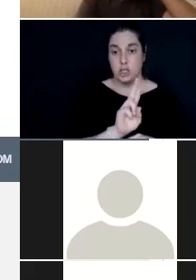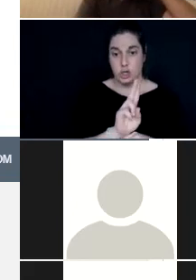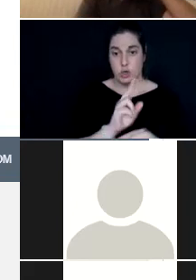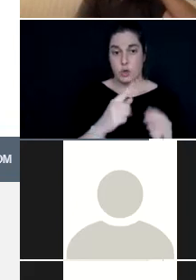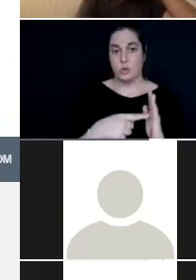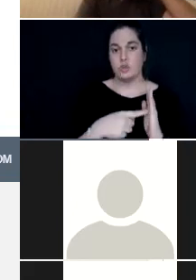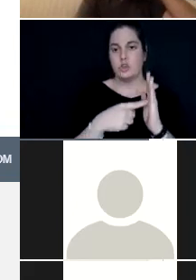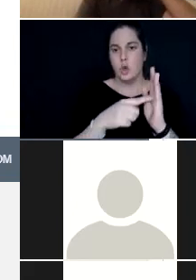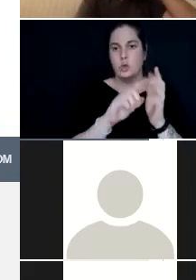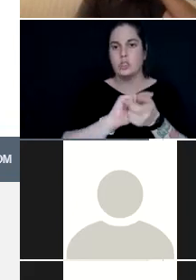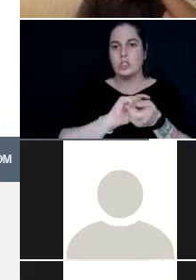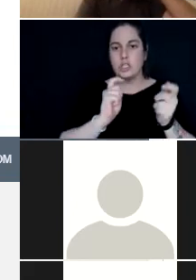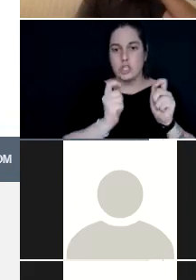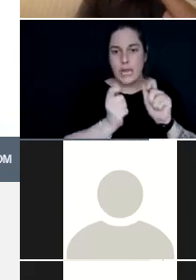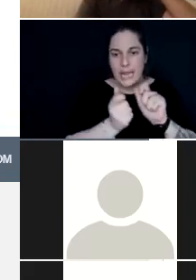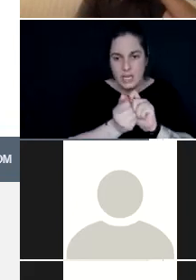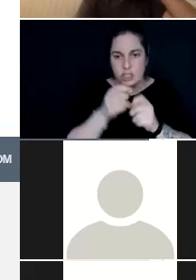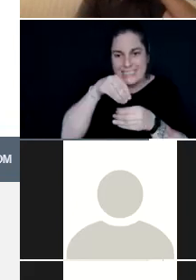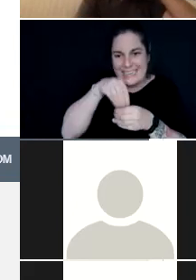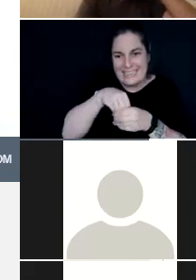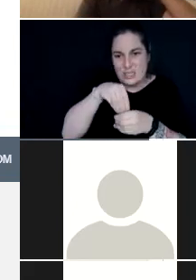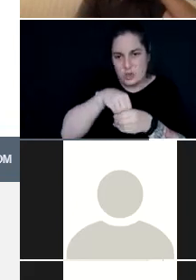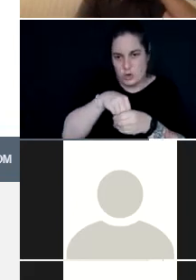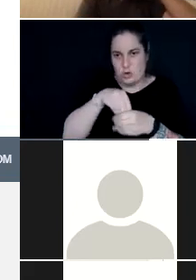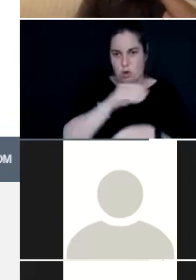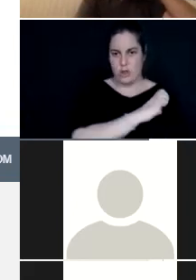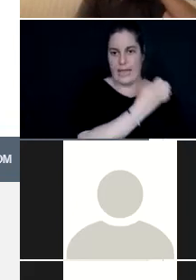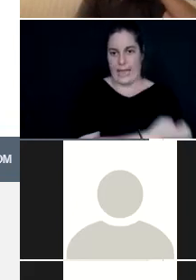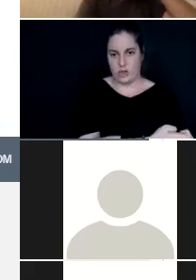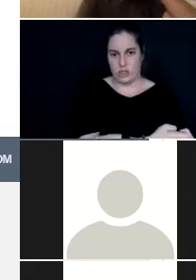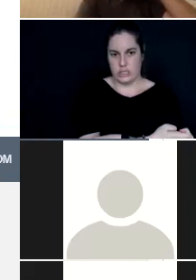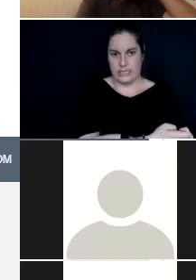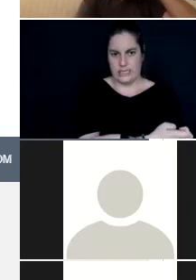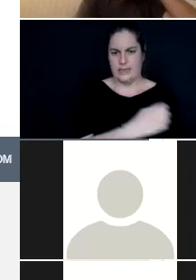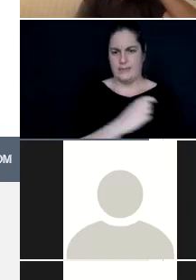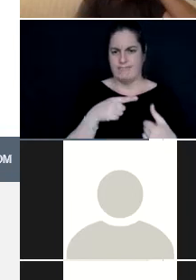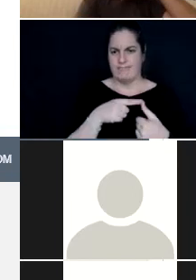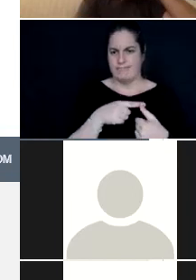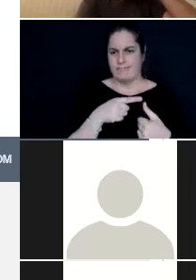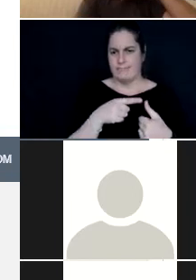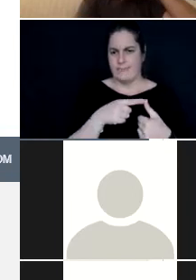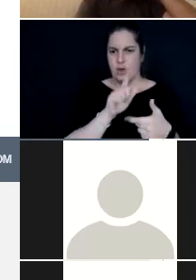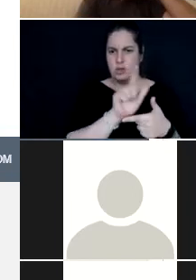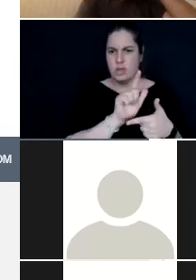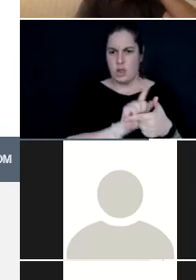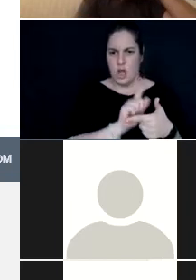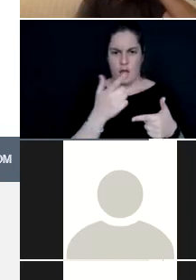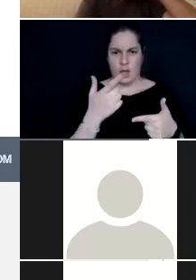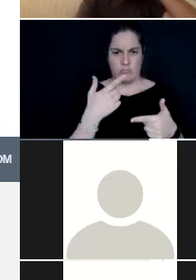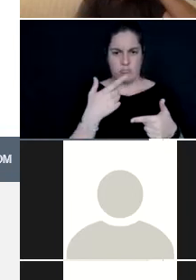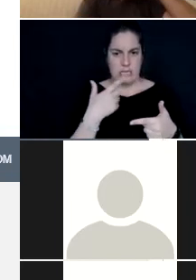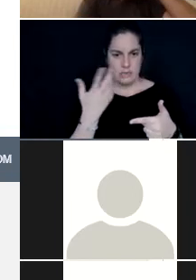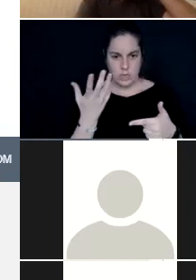the change in the internal energy. So what does this first law say? That the